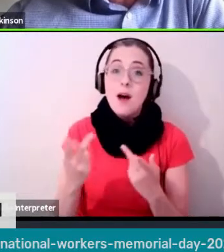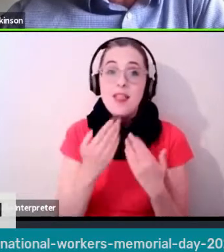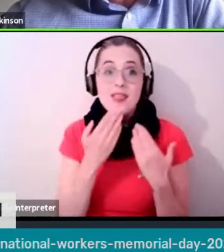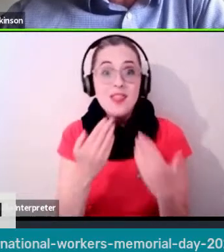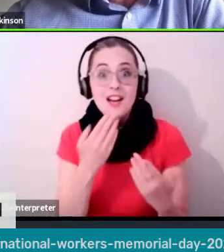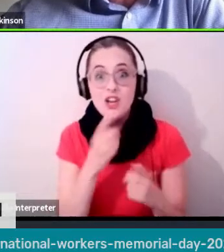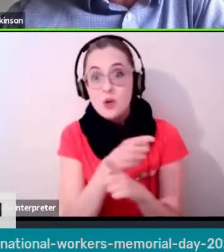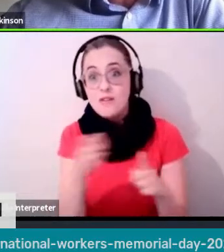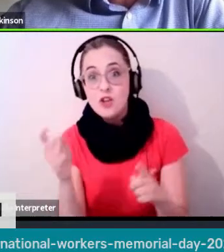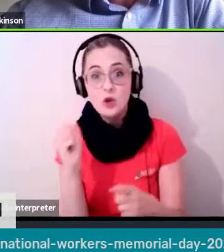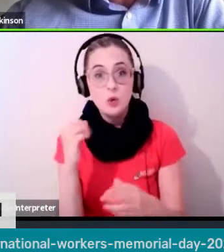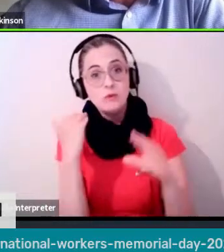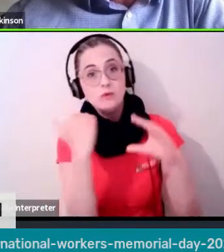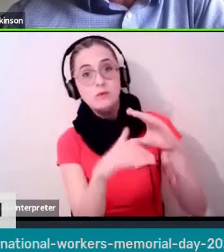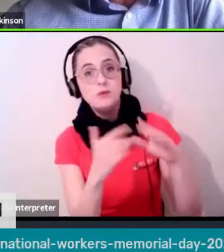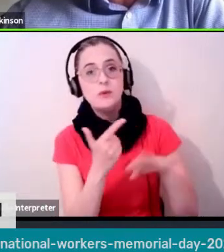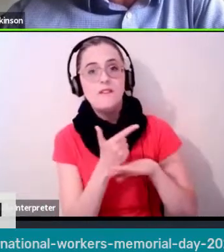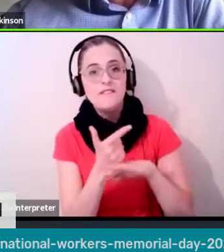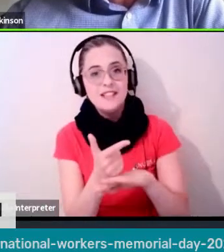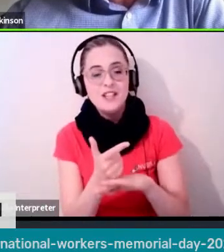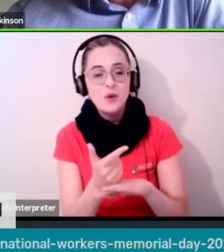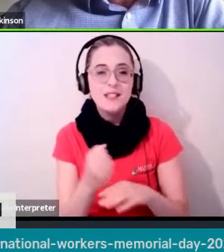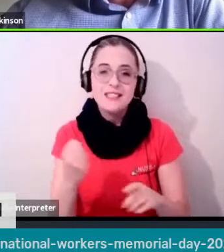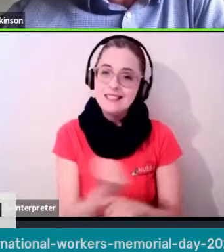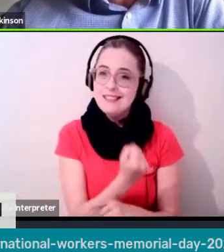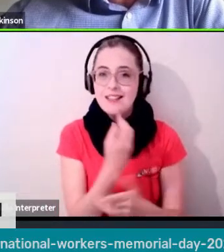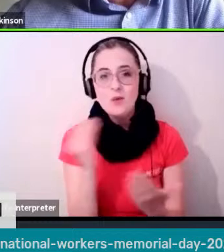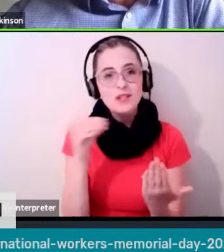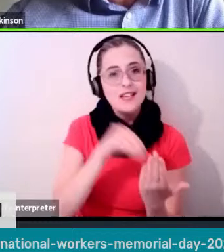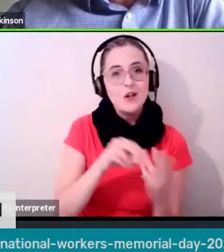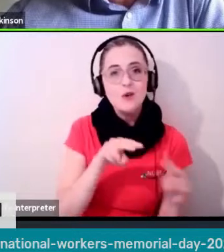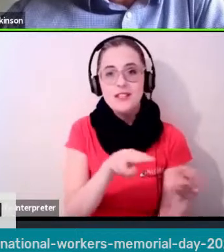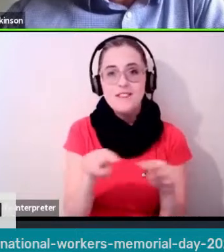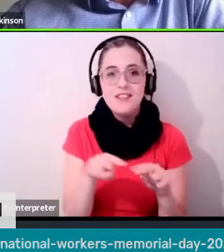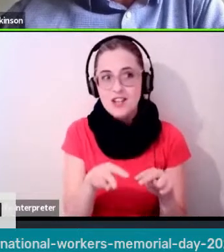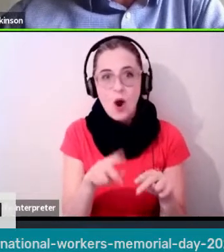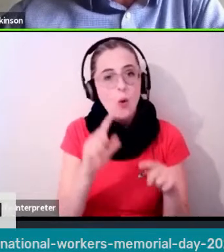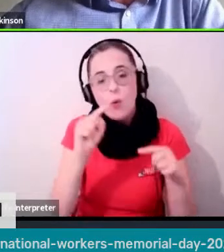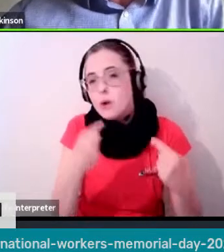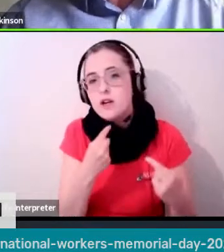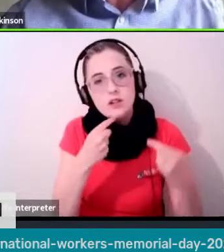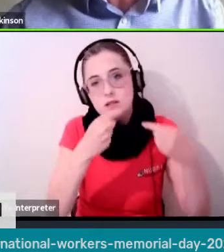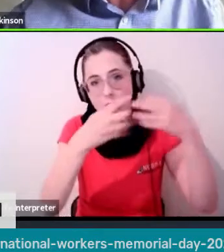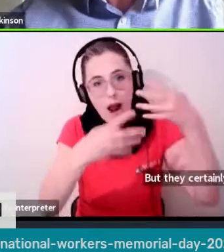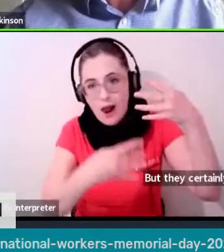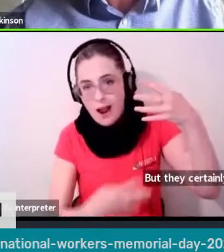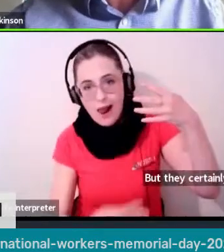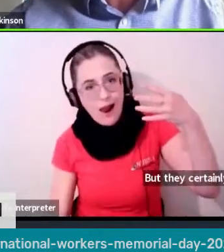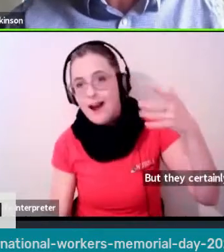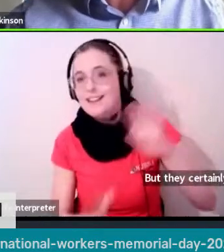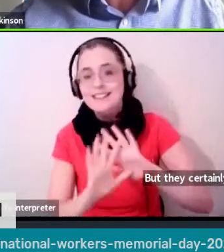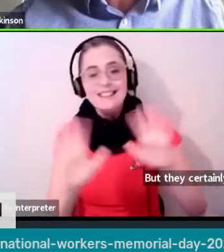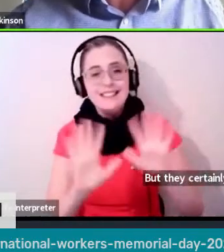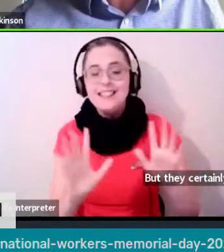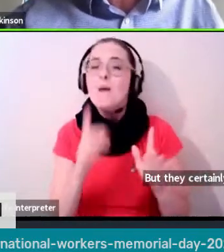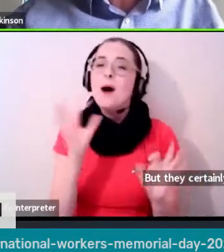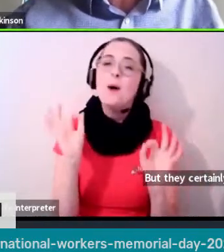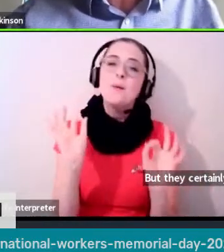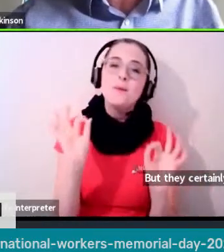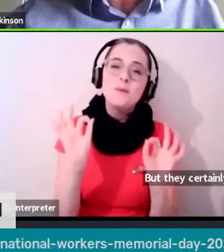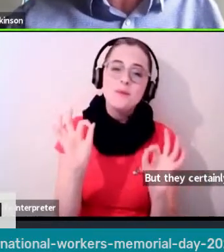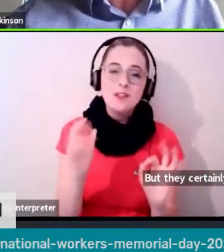sent in videos that didn't make the final cut. We couldn't fit you all in, but superb